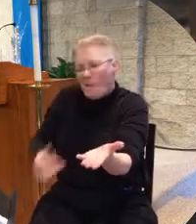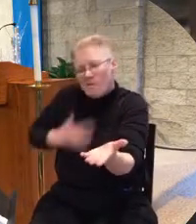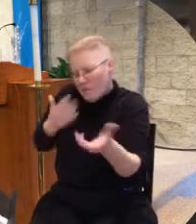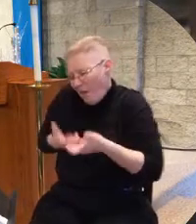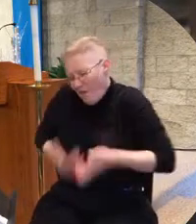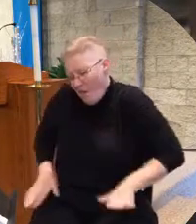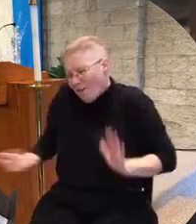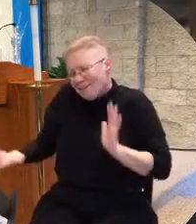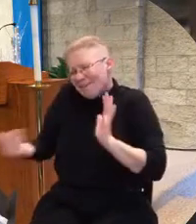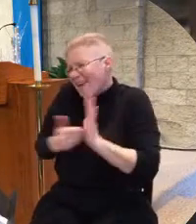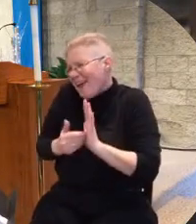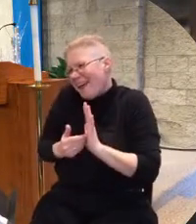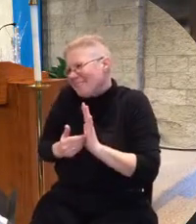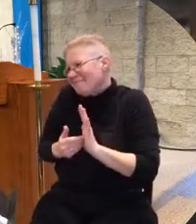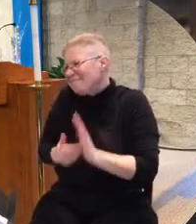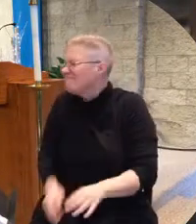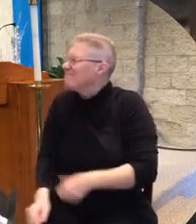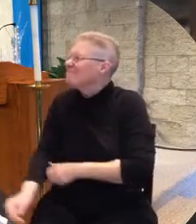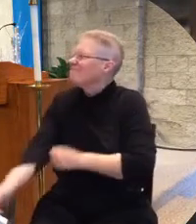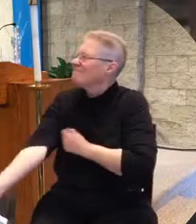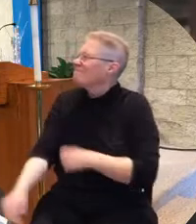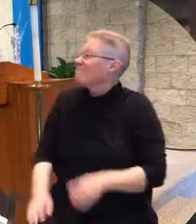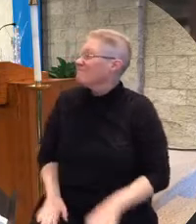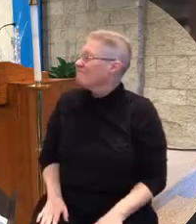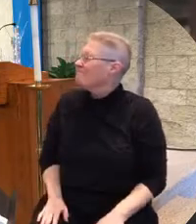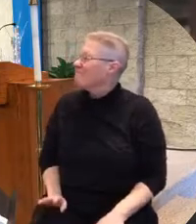lost again.